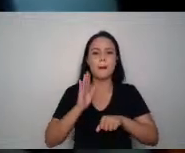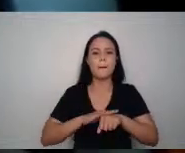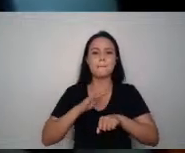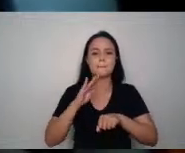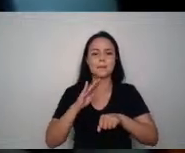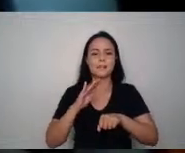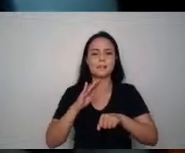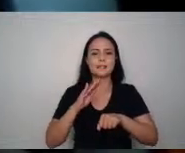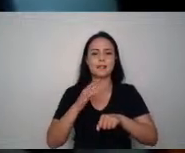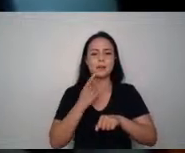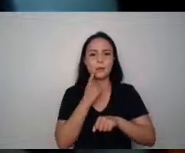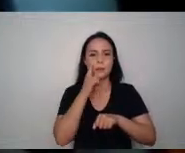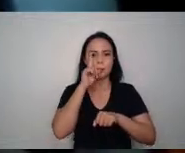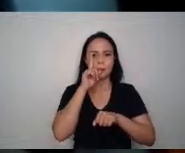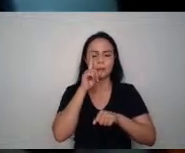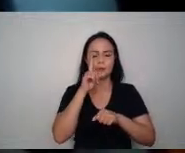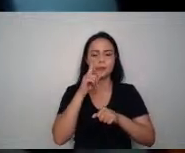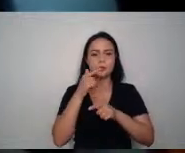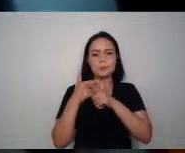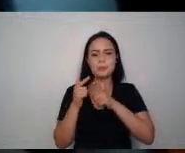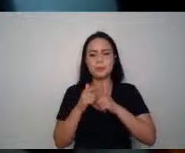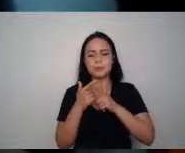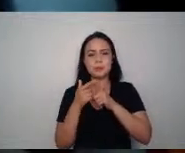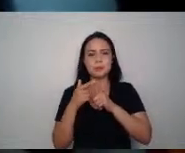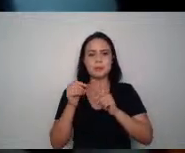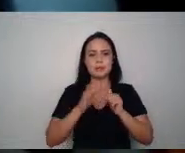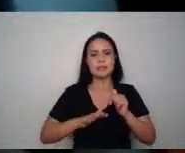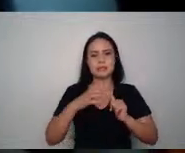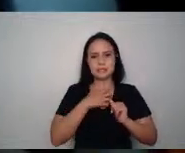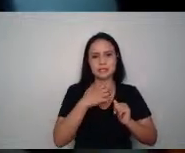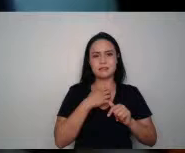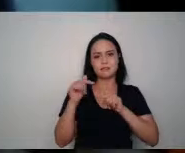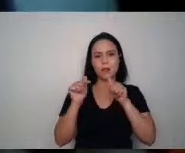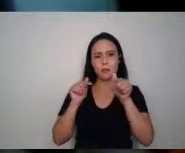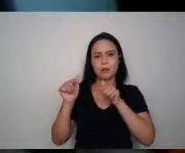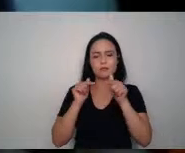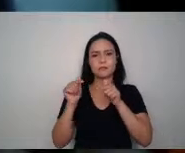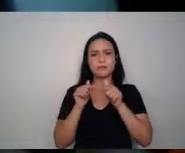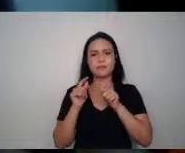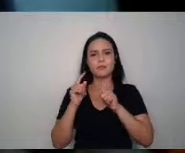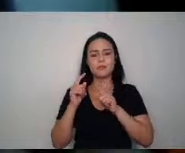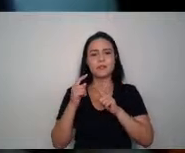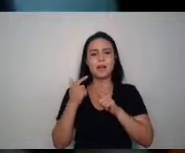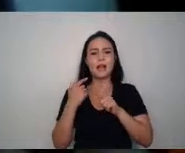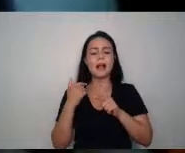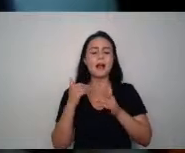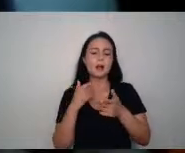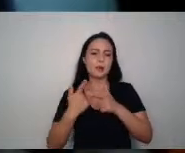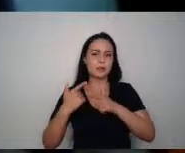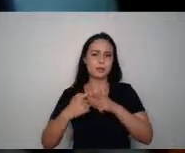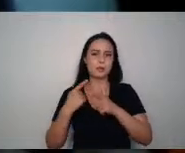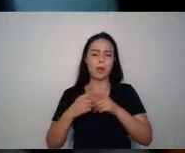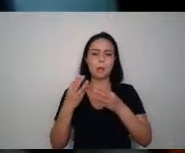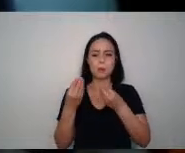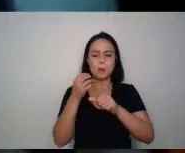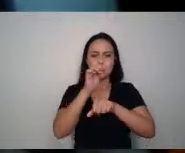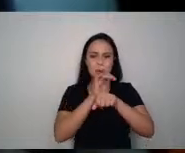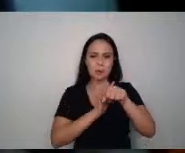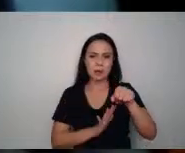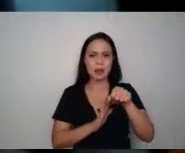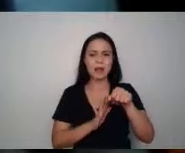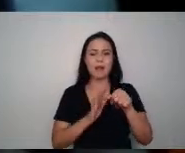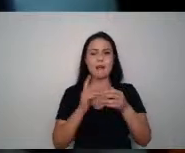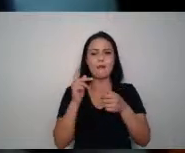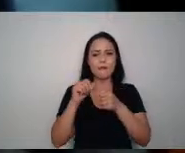enough education that in this workers' environment, because a lot of